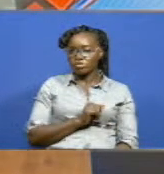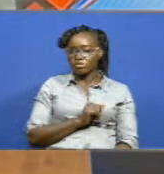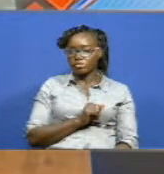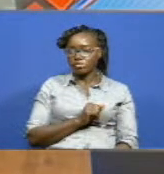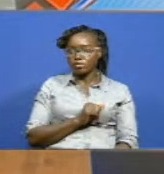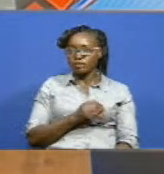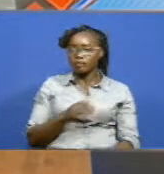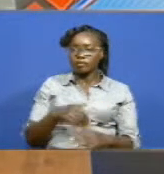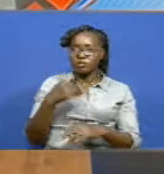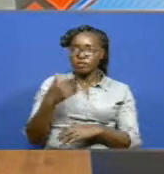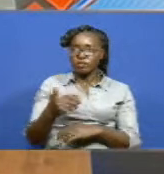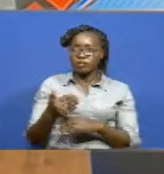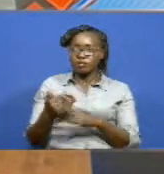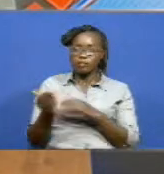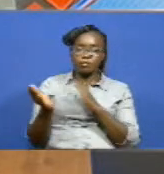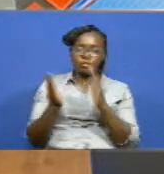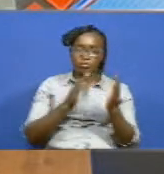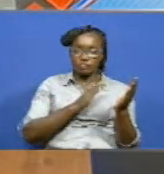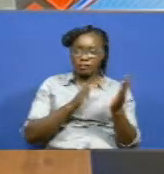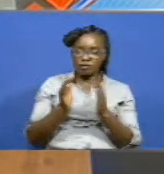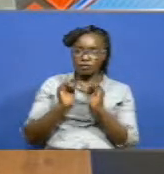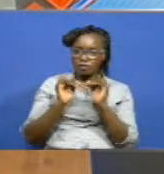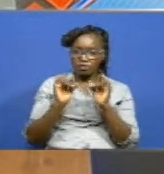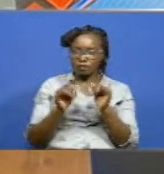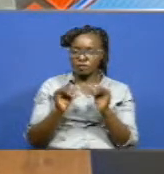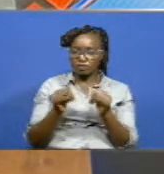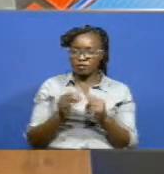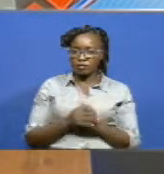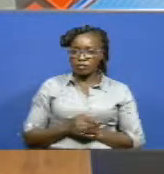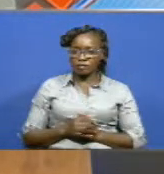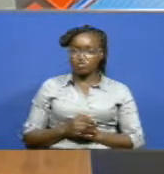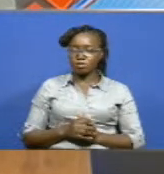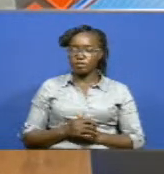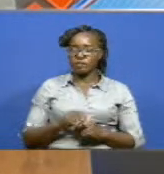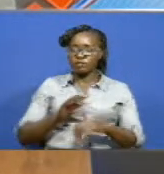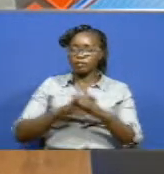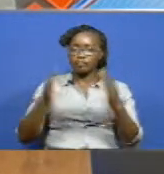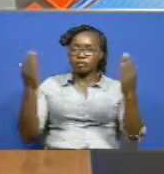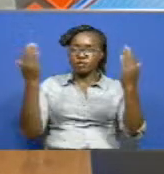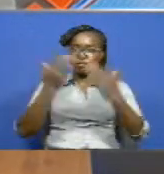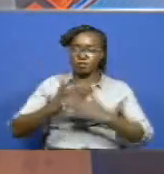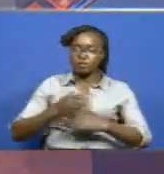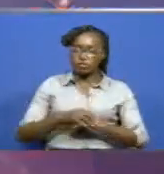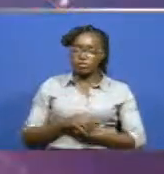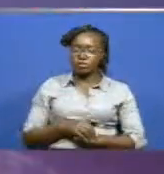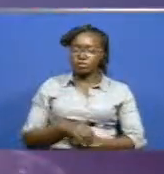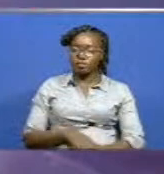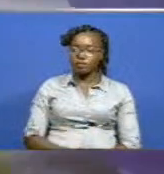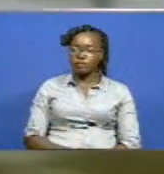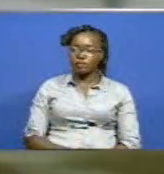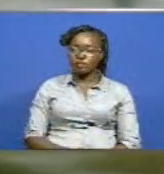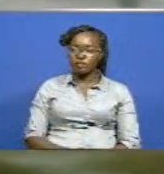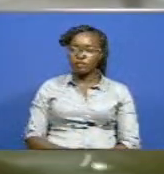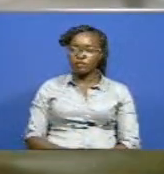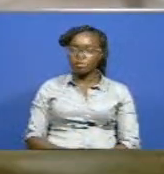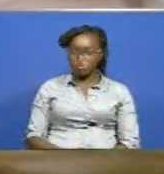And up next is Yusuf Farah with the latest weather updates. Good night. God bless.